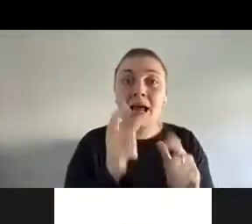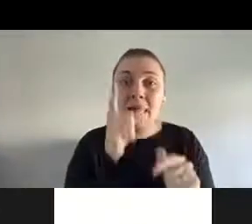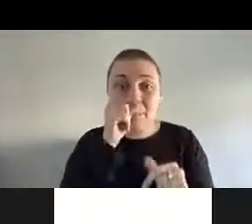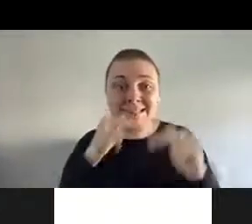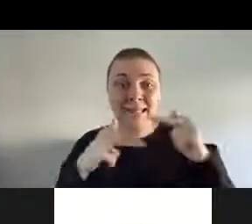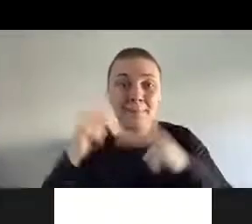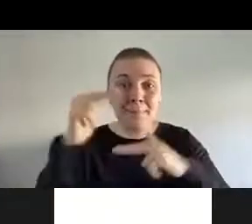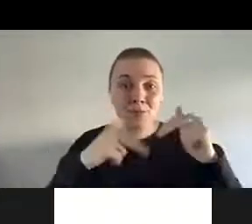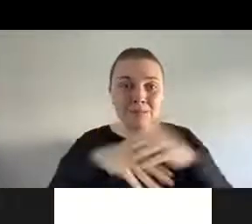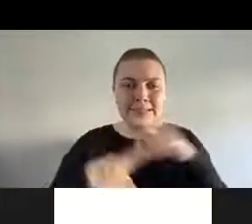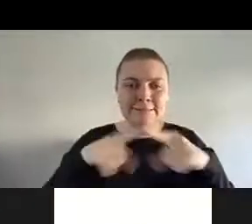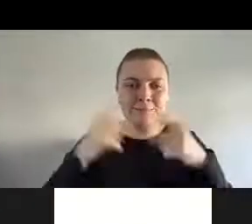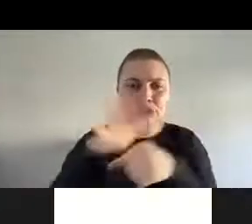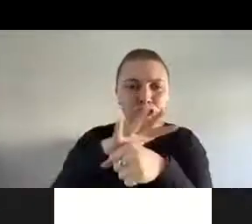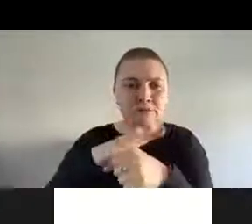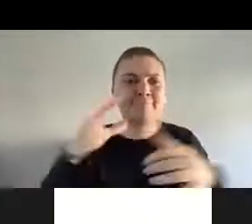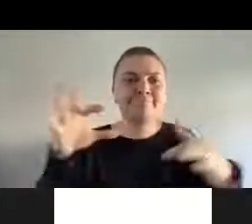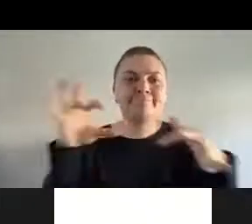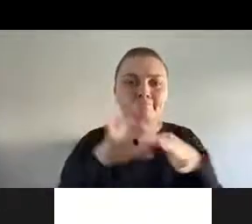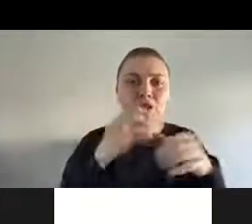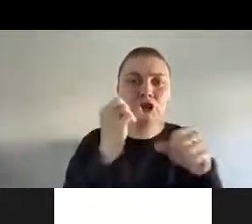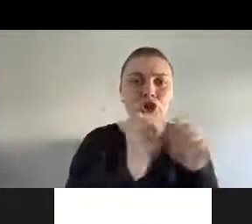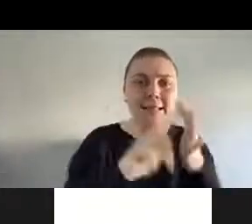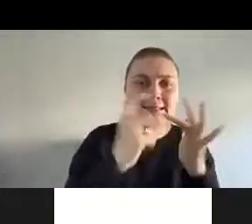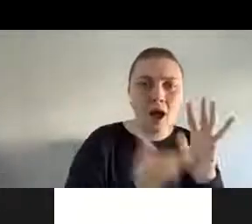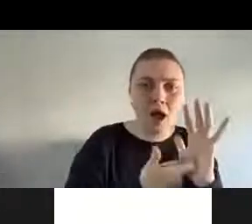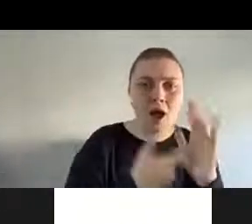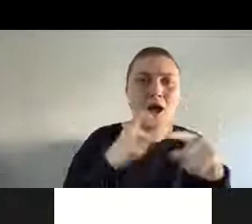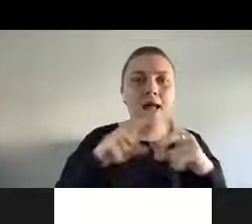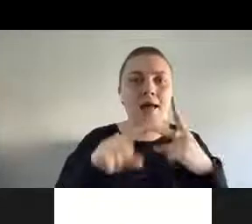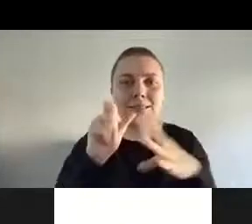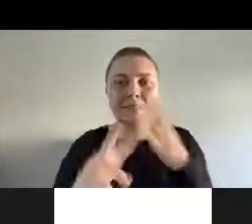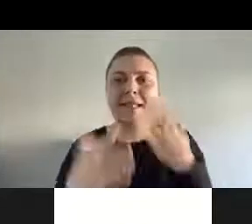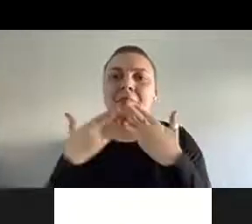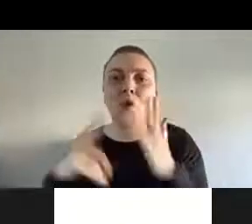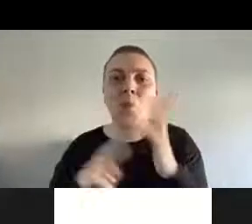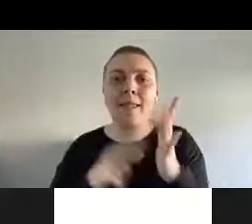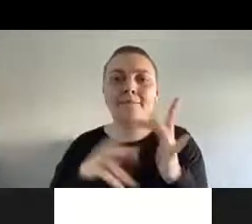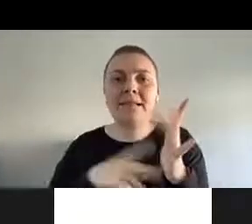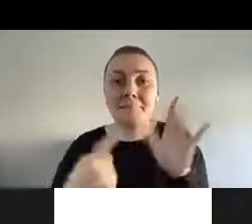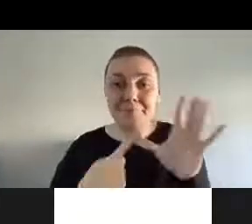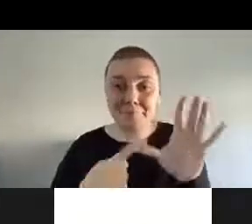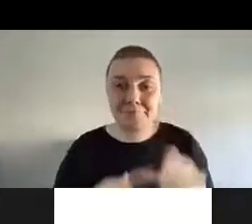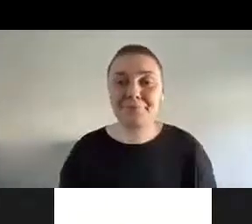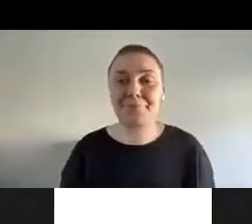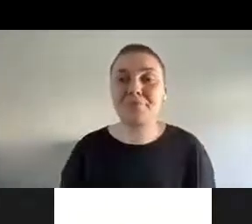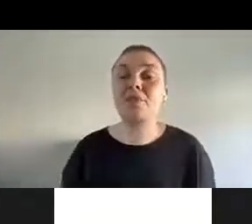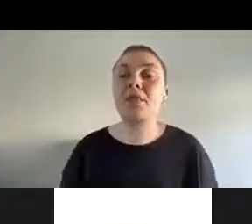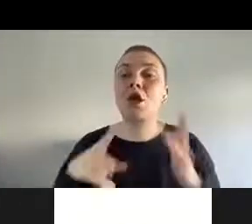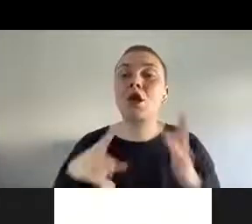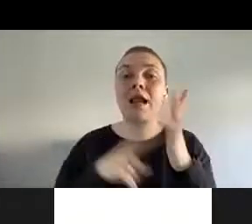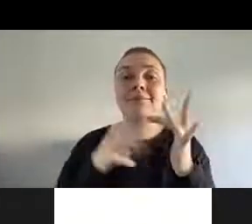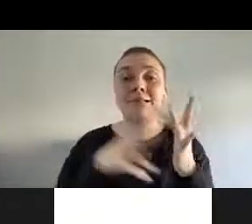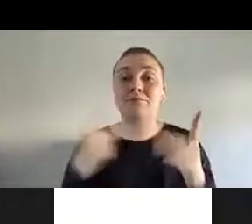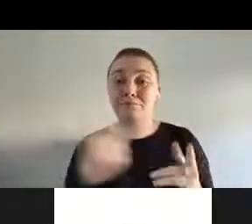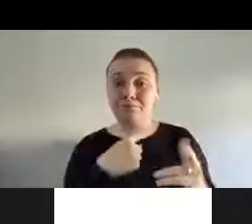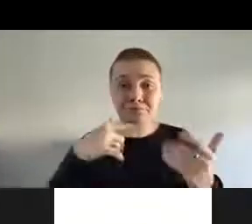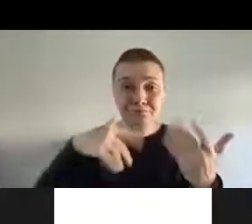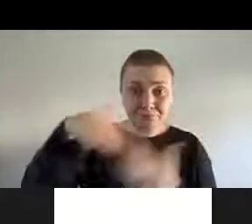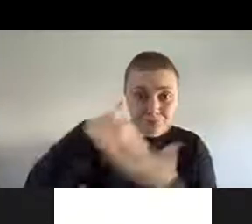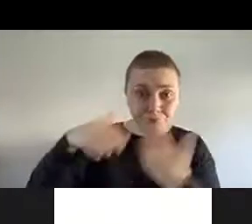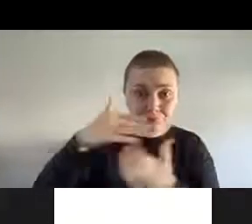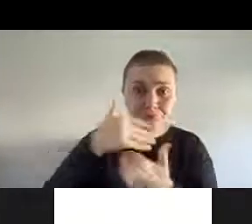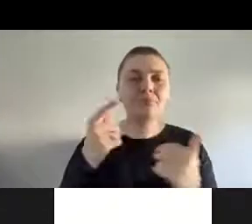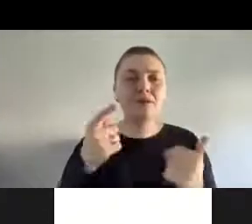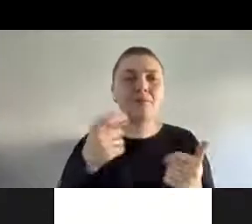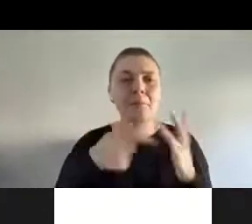in areas relating to gender and disability. Thanks, Olivia. As a society and as members